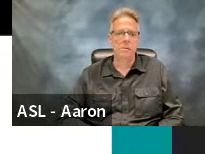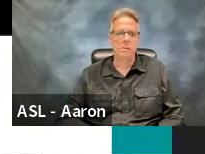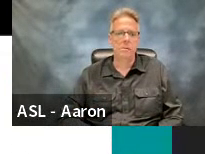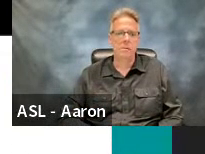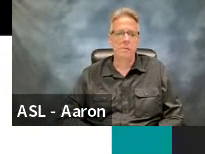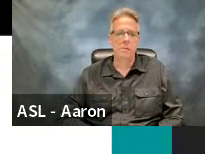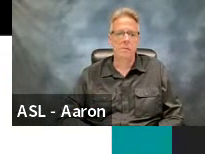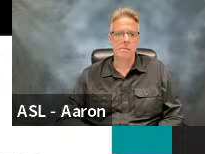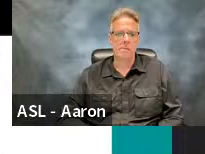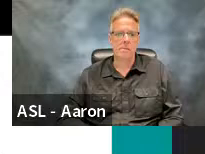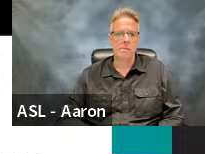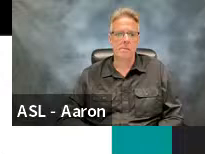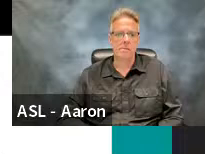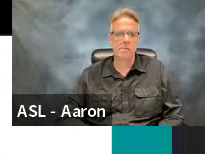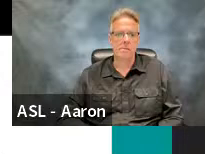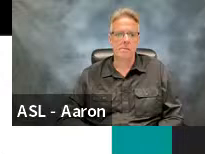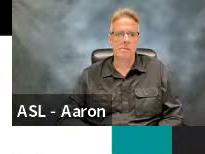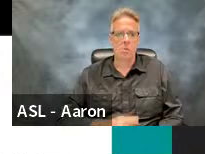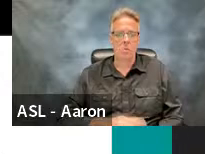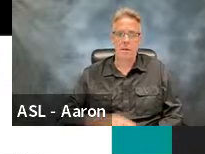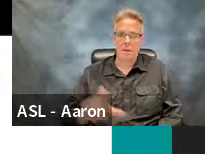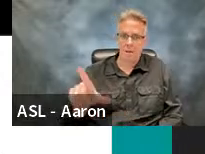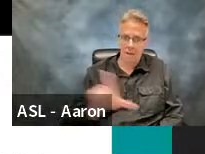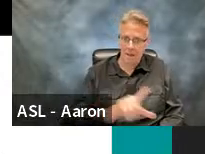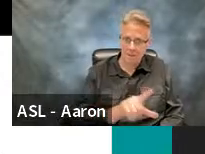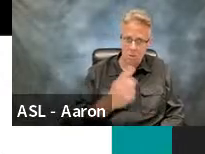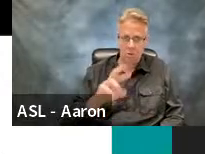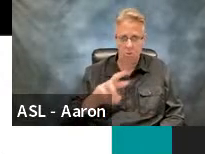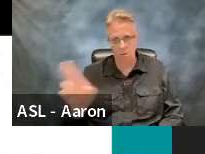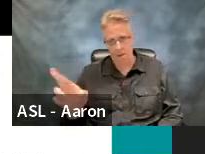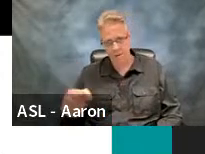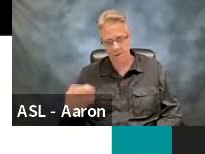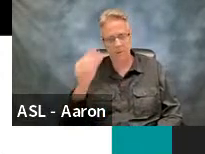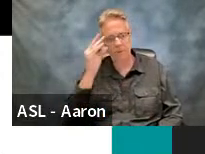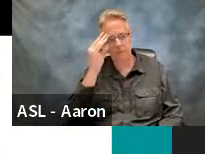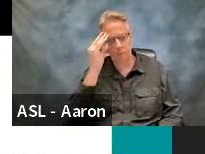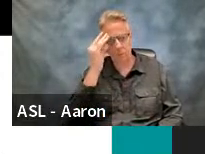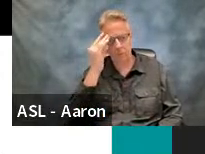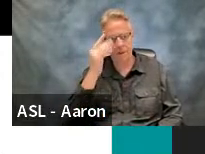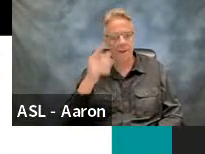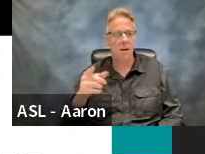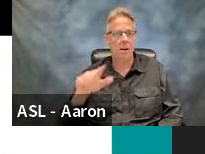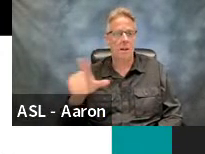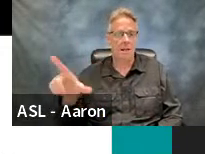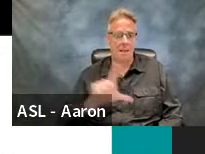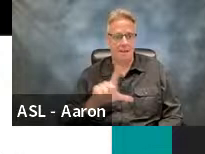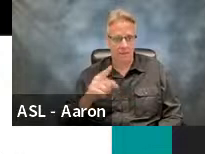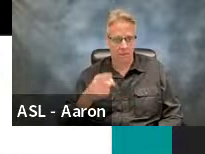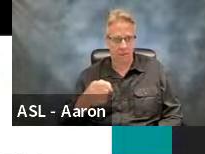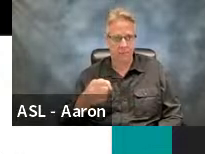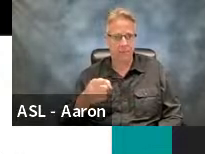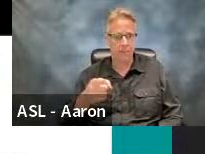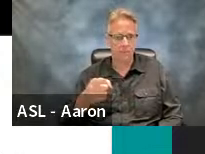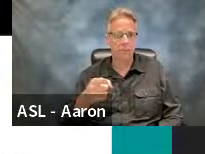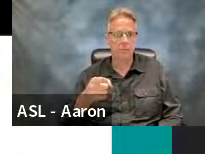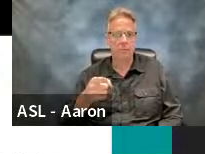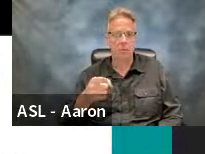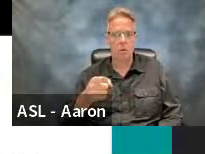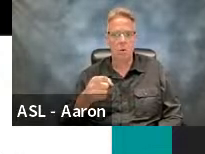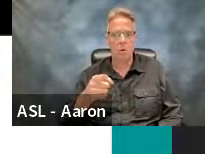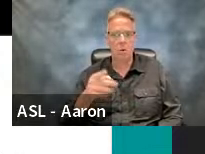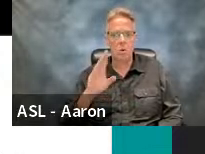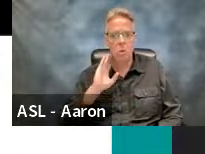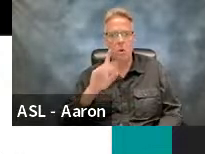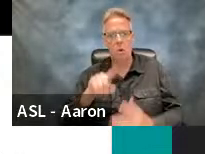So the two options, one on the left, one on the right. The one on the left, you'll see, I'll start